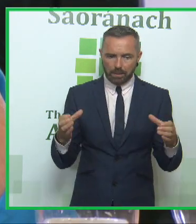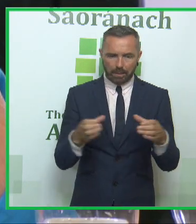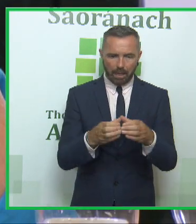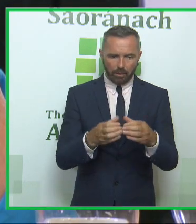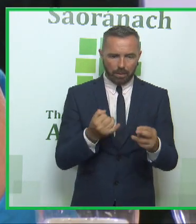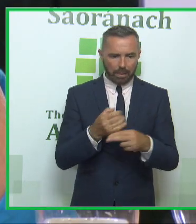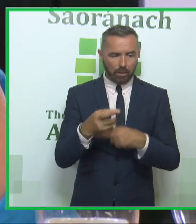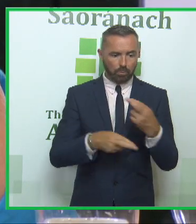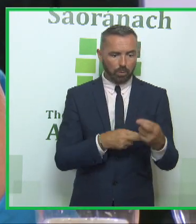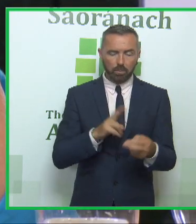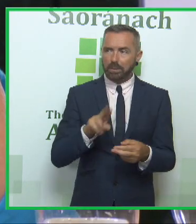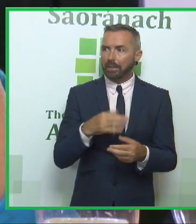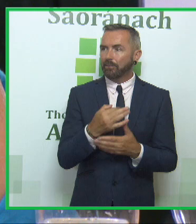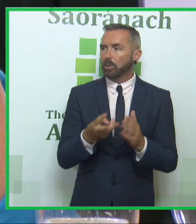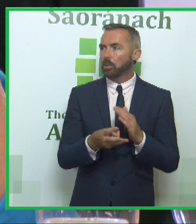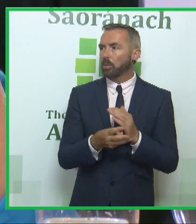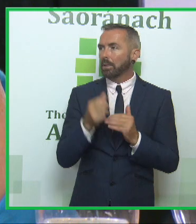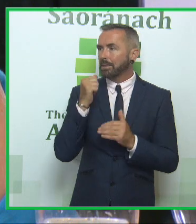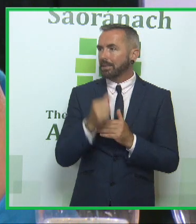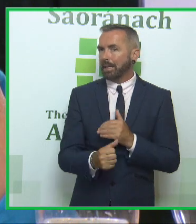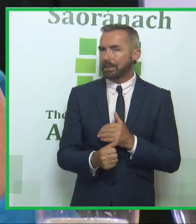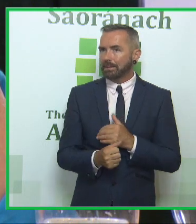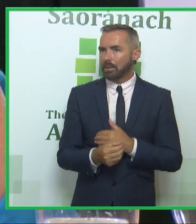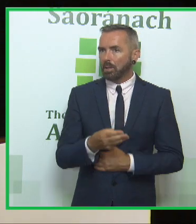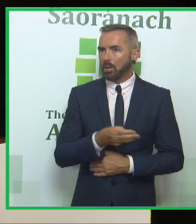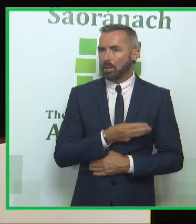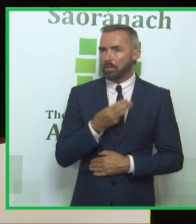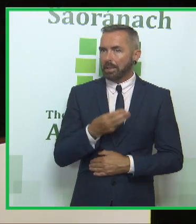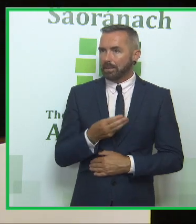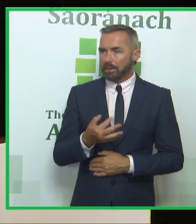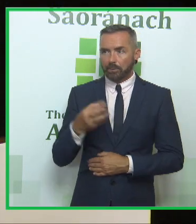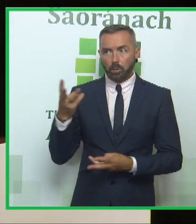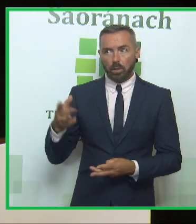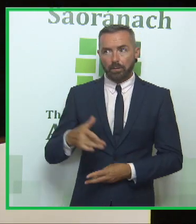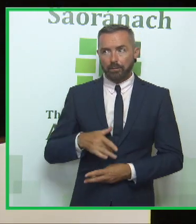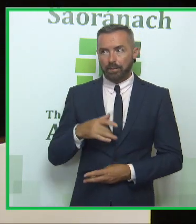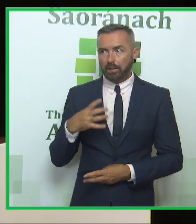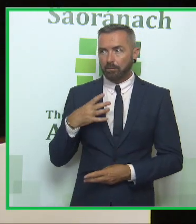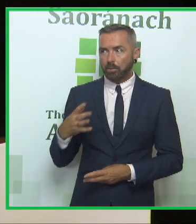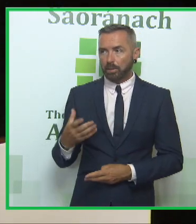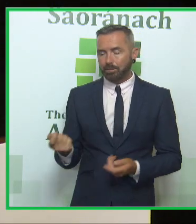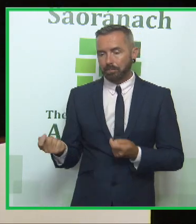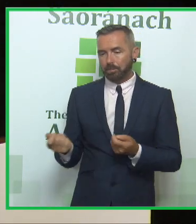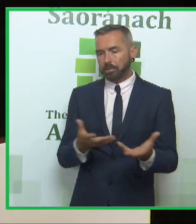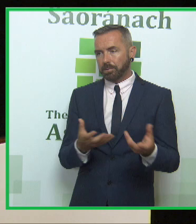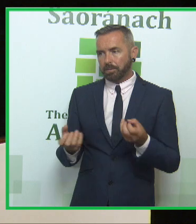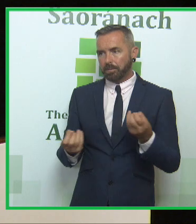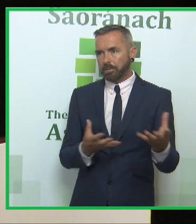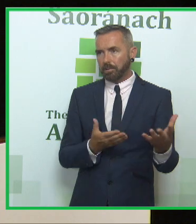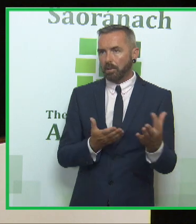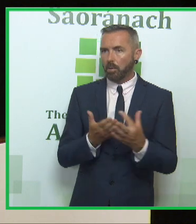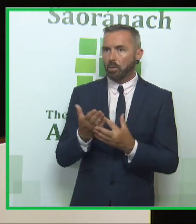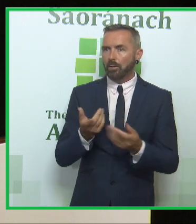room within the next week, 10 days or so. So please do feel free to feedback through our facilitators how we